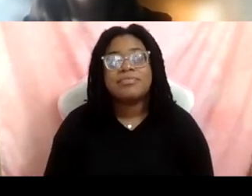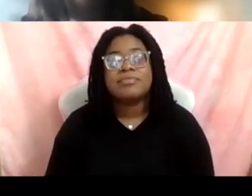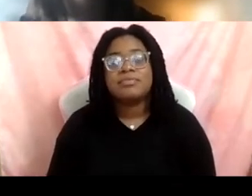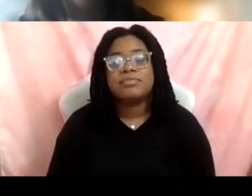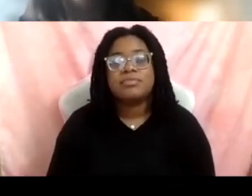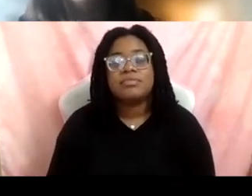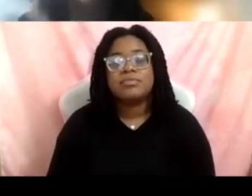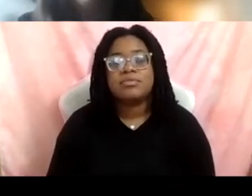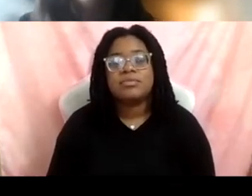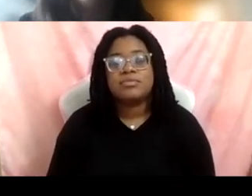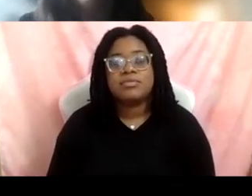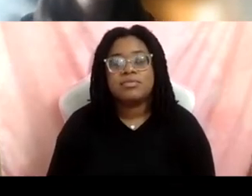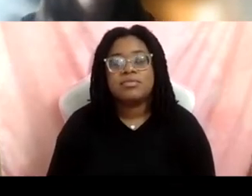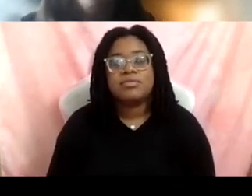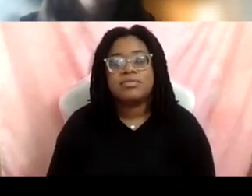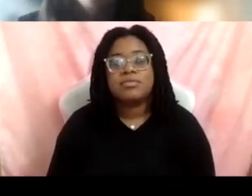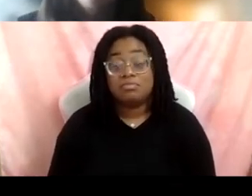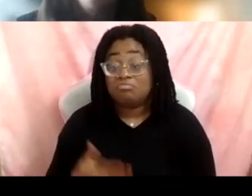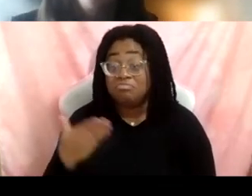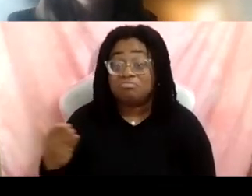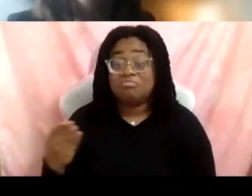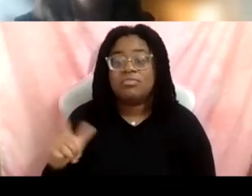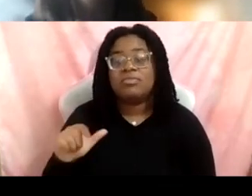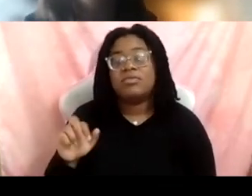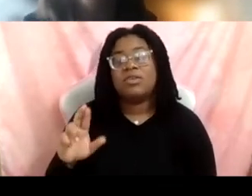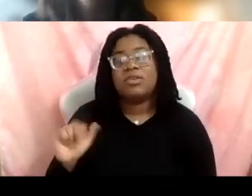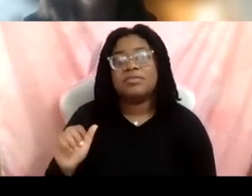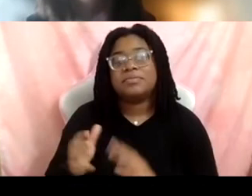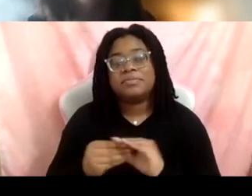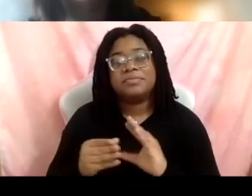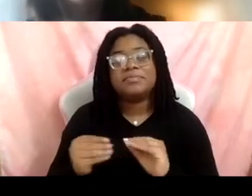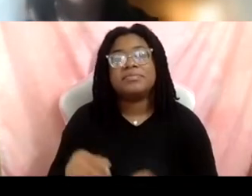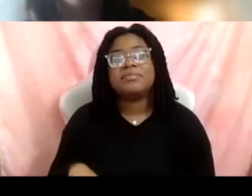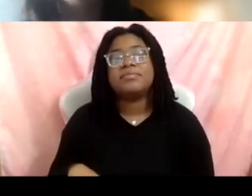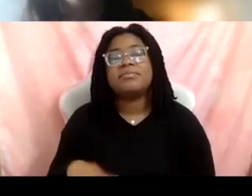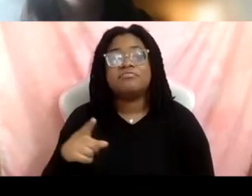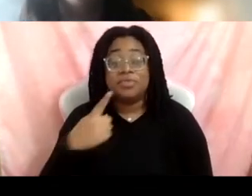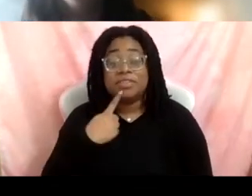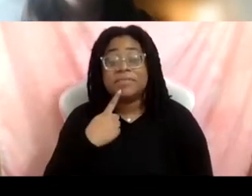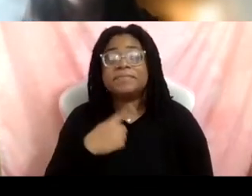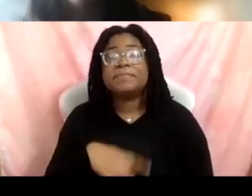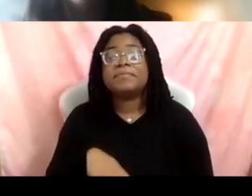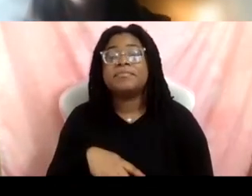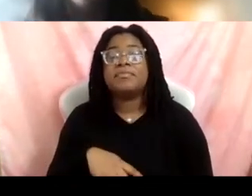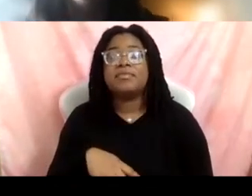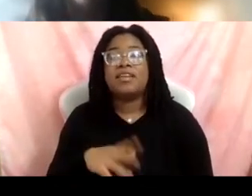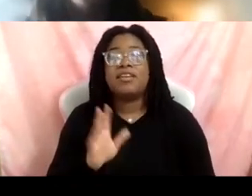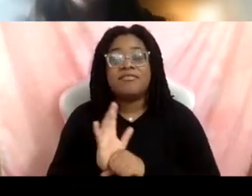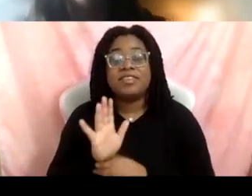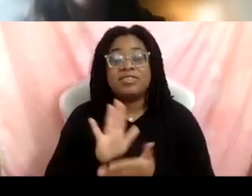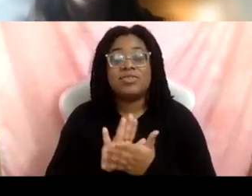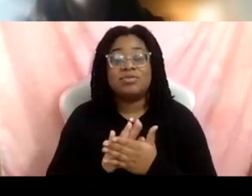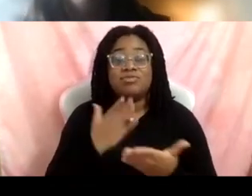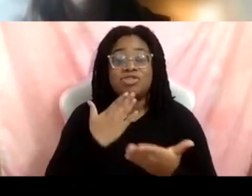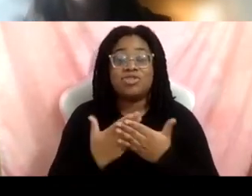Yeah, I love what you just said. Oh, you go. No, you go ahead. Okay. Yeah, I just love what you said. I also feel like film school can be a really great place